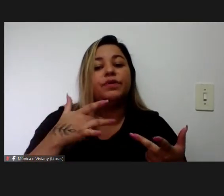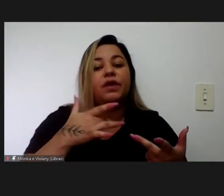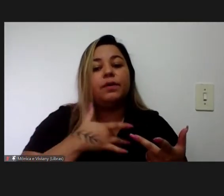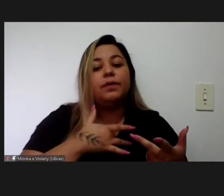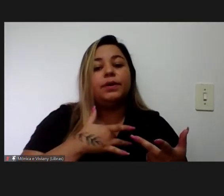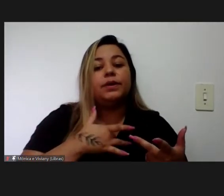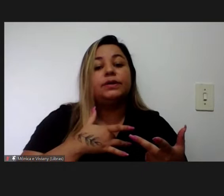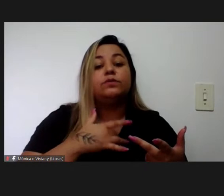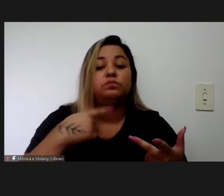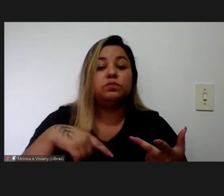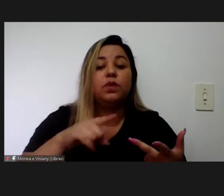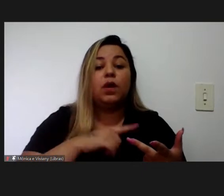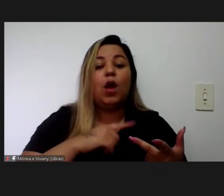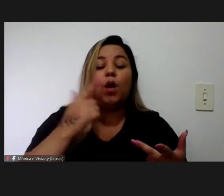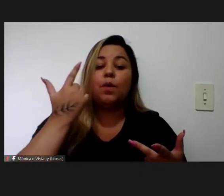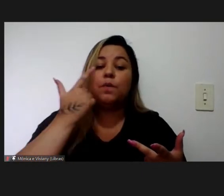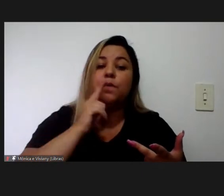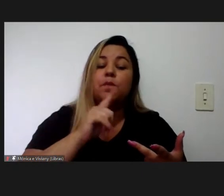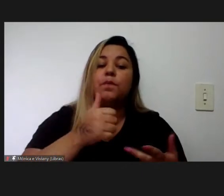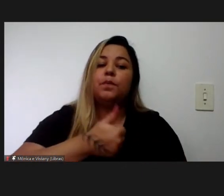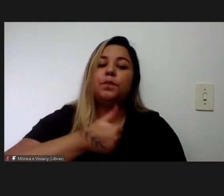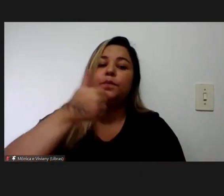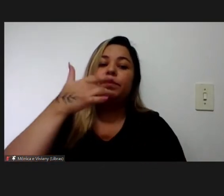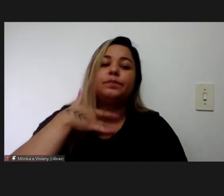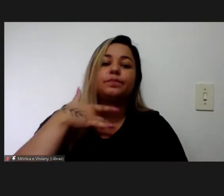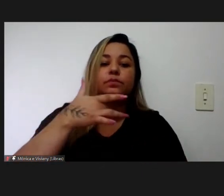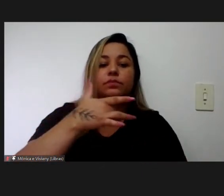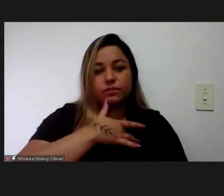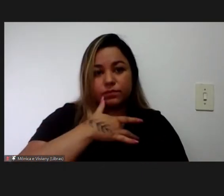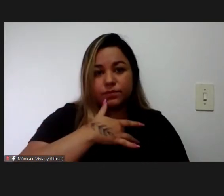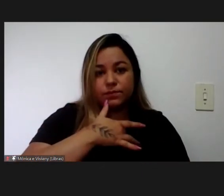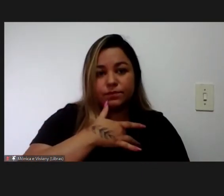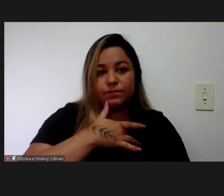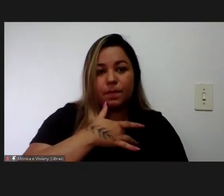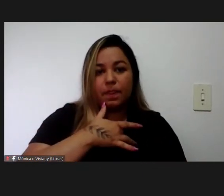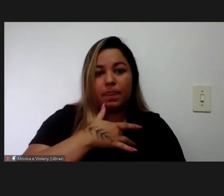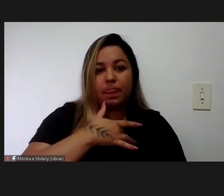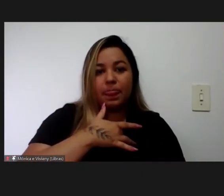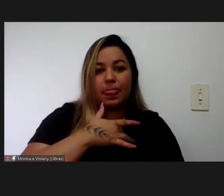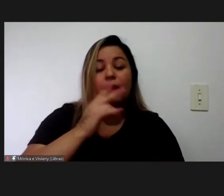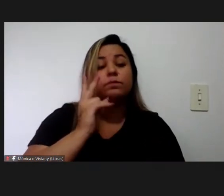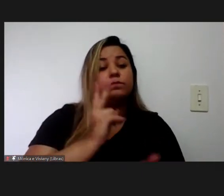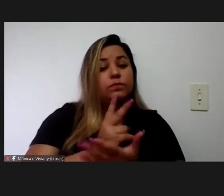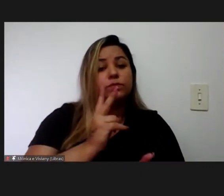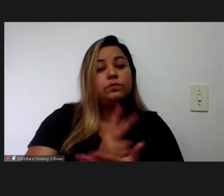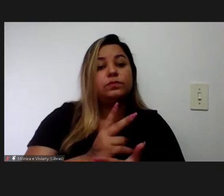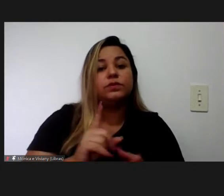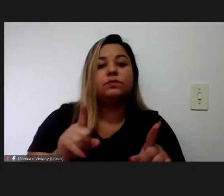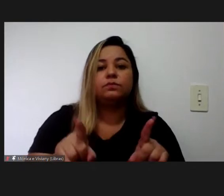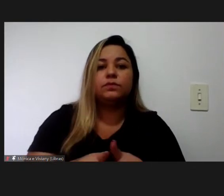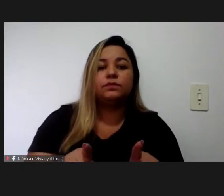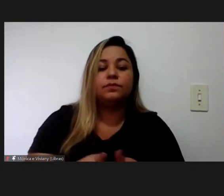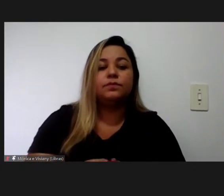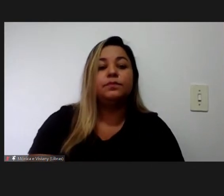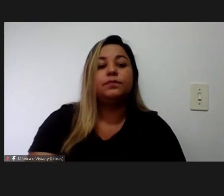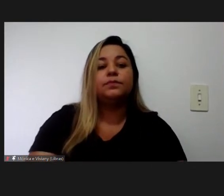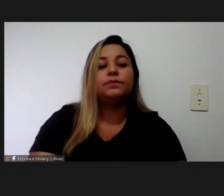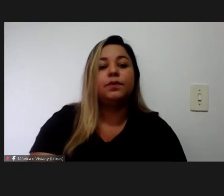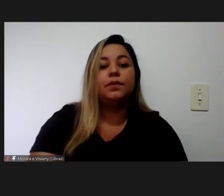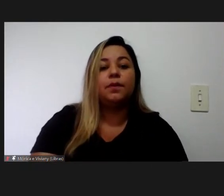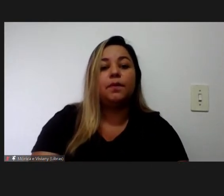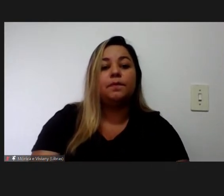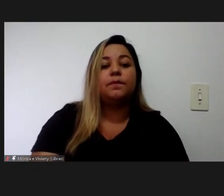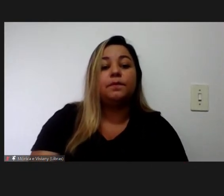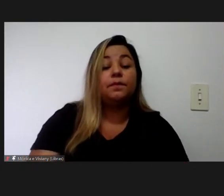are sure that we are going to be not only able to improve the population's health, but at the same time optimize the